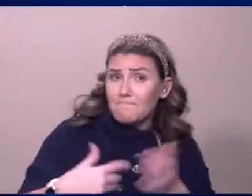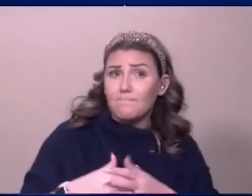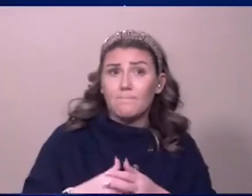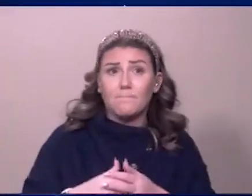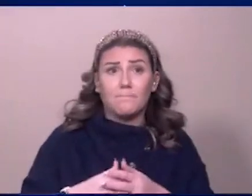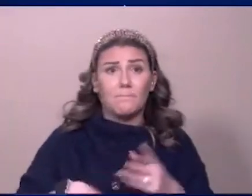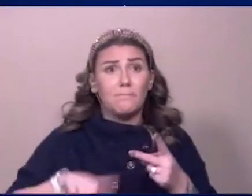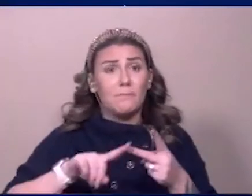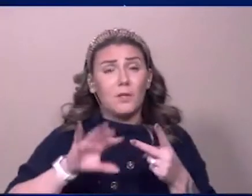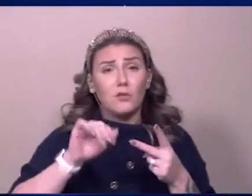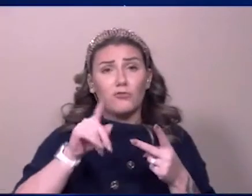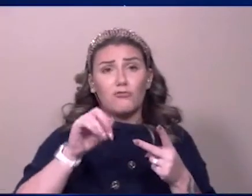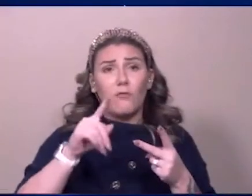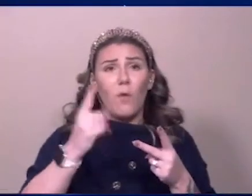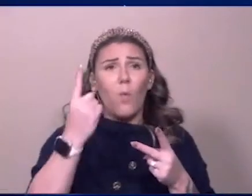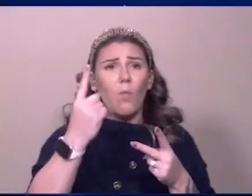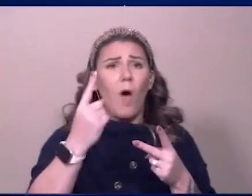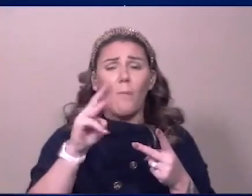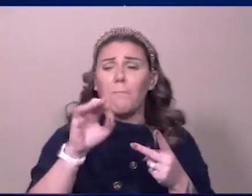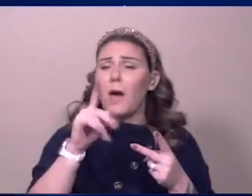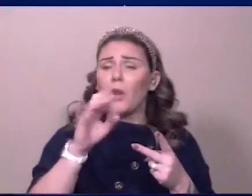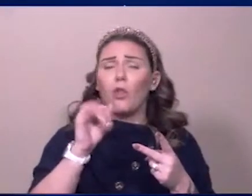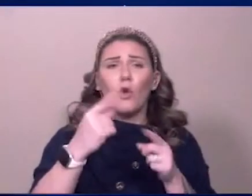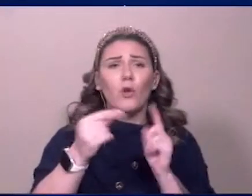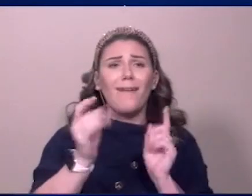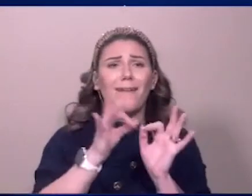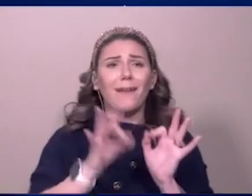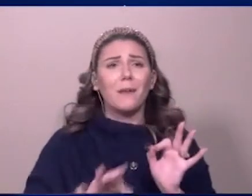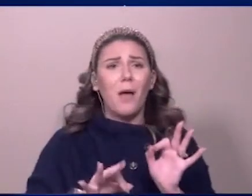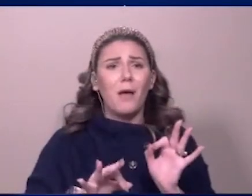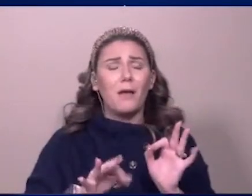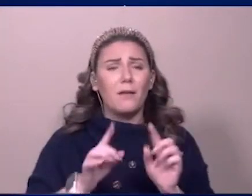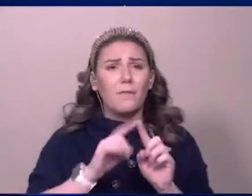Sotrovimab, the one monoclonal antibody that works for both Omicron and all the other variants,